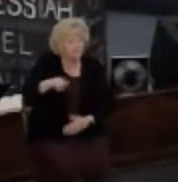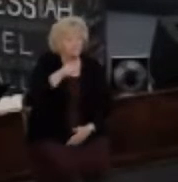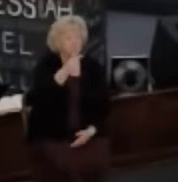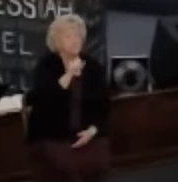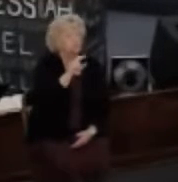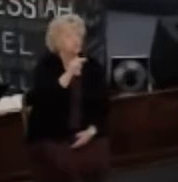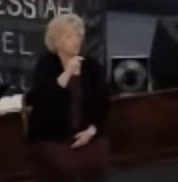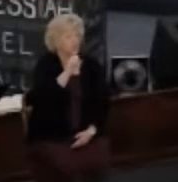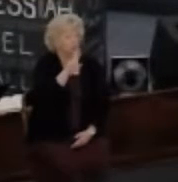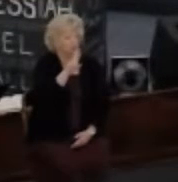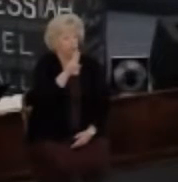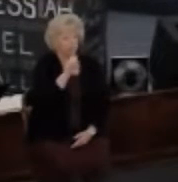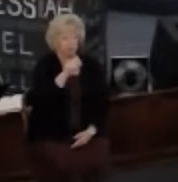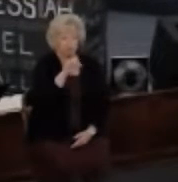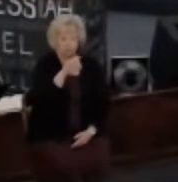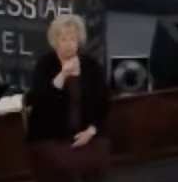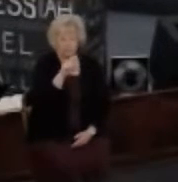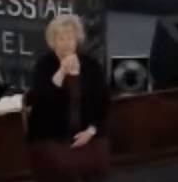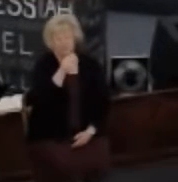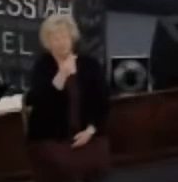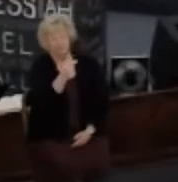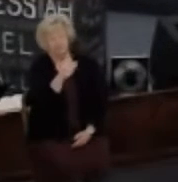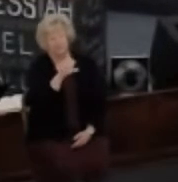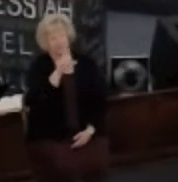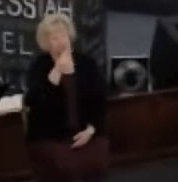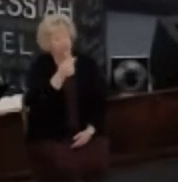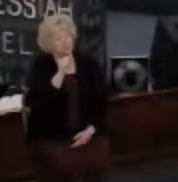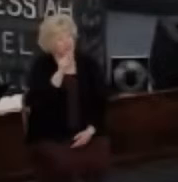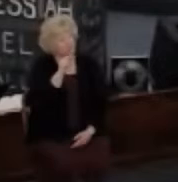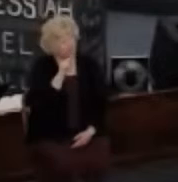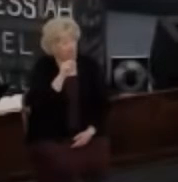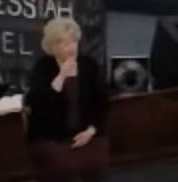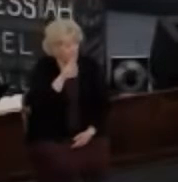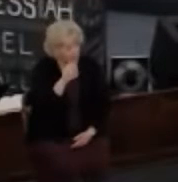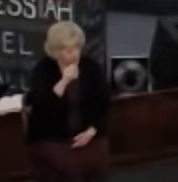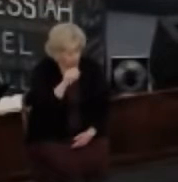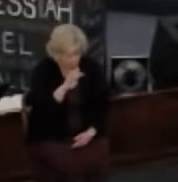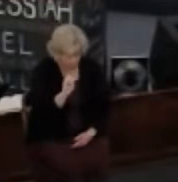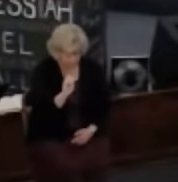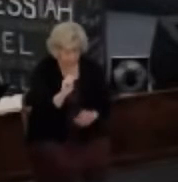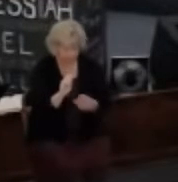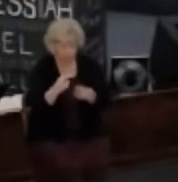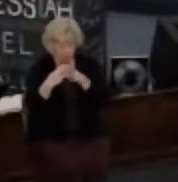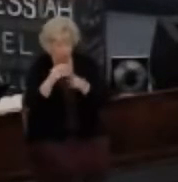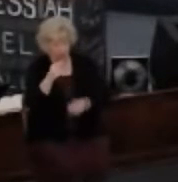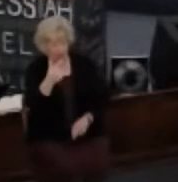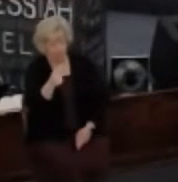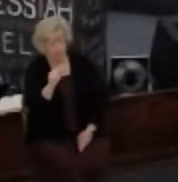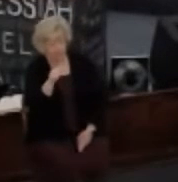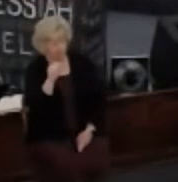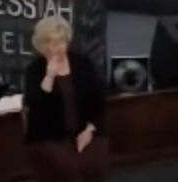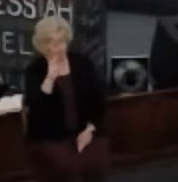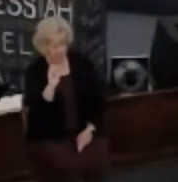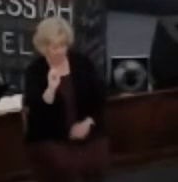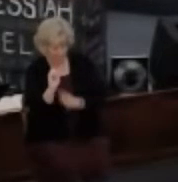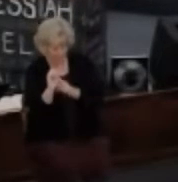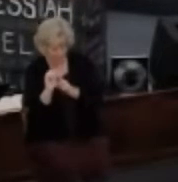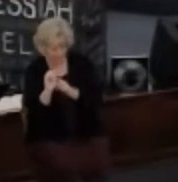Gennesaret, also known as the Sea of Galilee, the people were crowding around him and listening to the word of